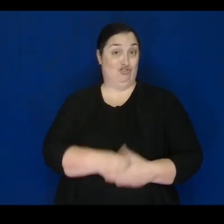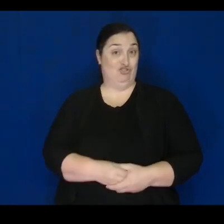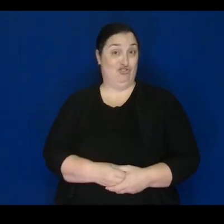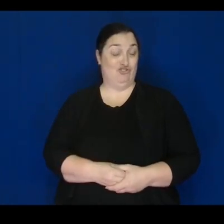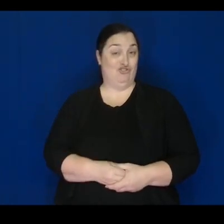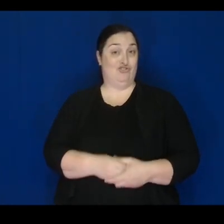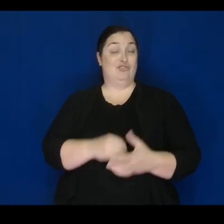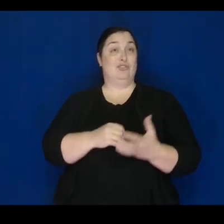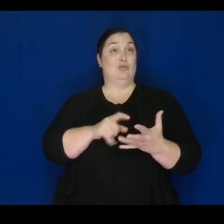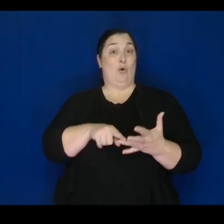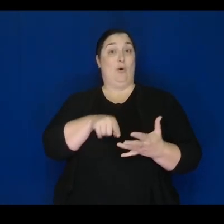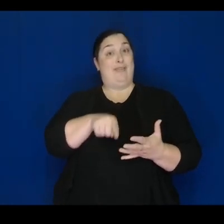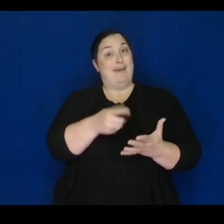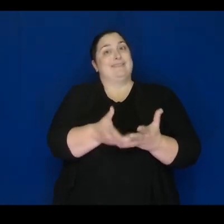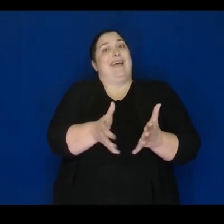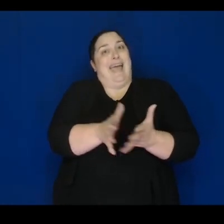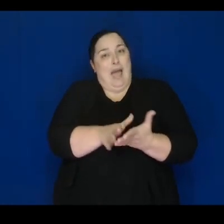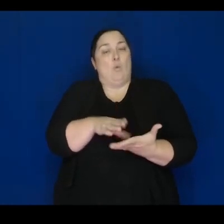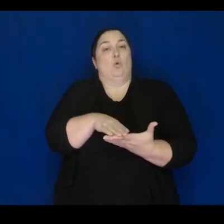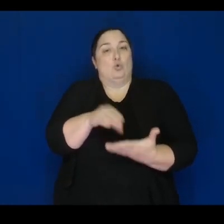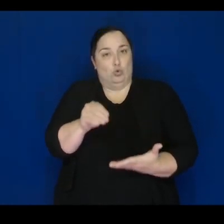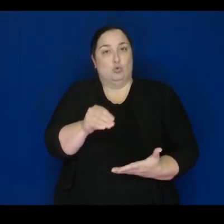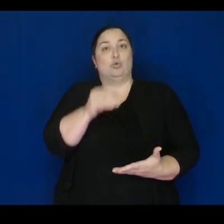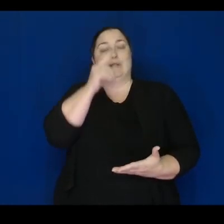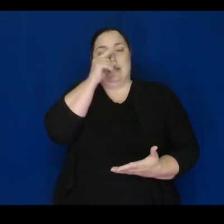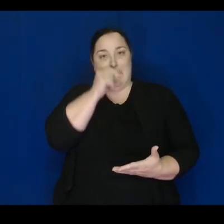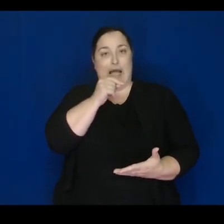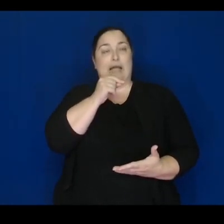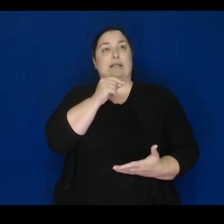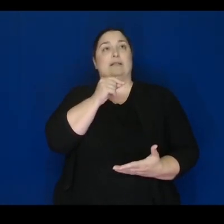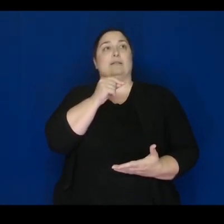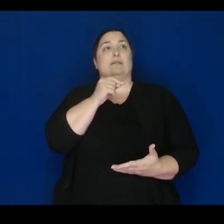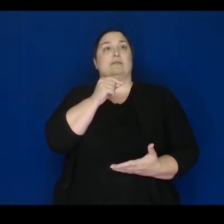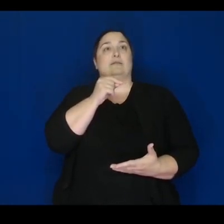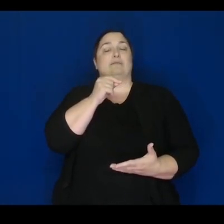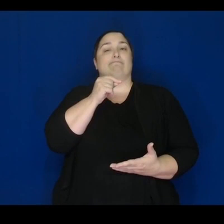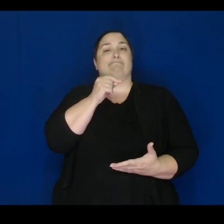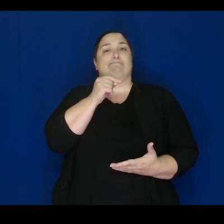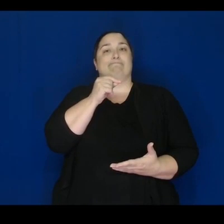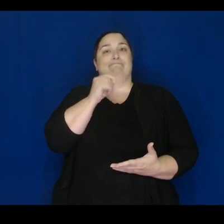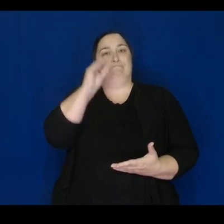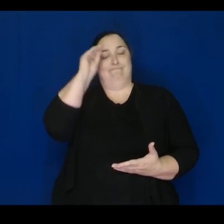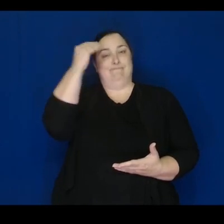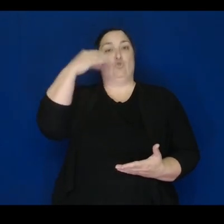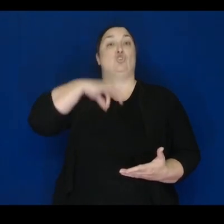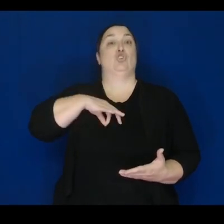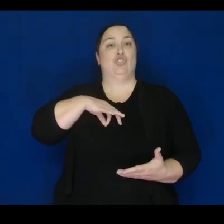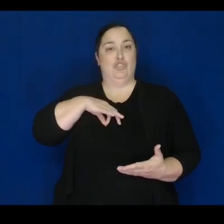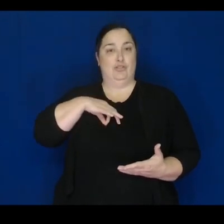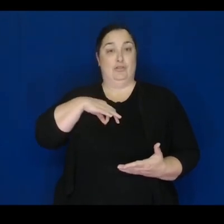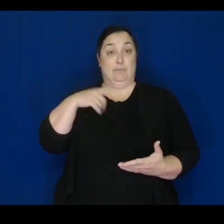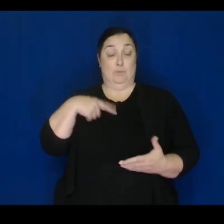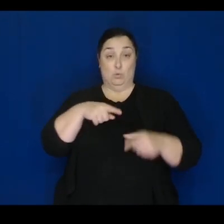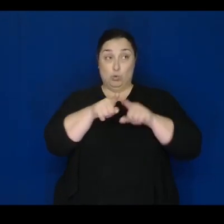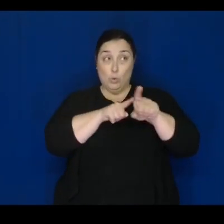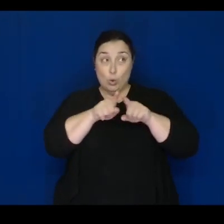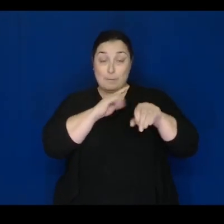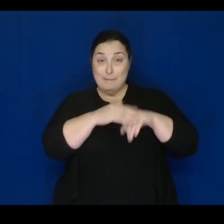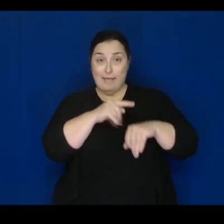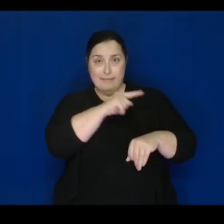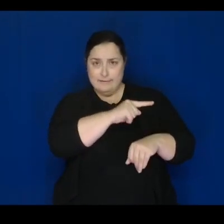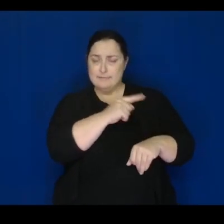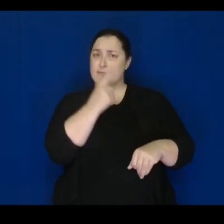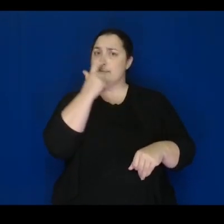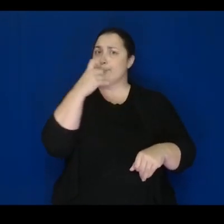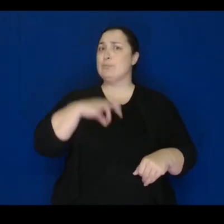earn to learn and listen as well. Because, you know, learning about these things, it's a privilege,